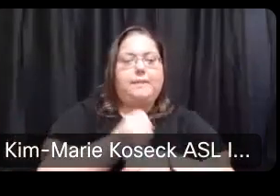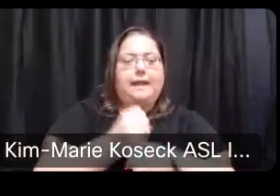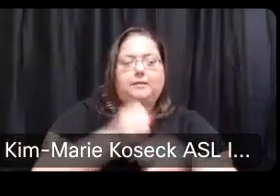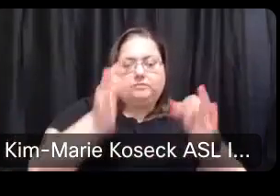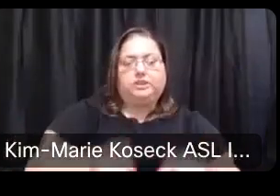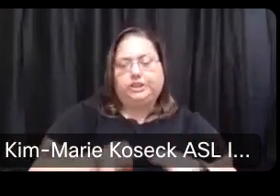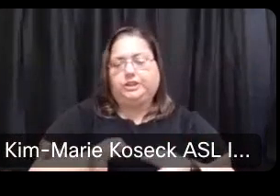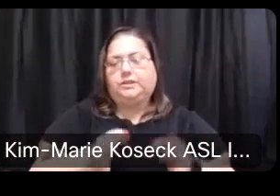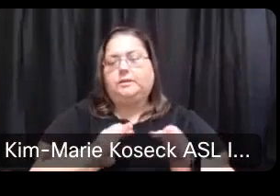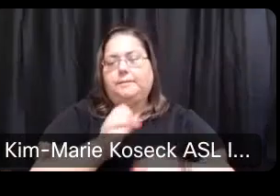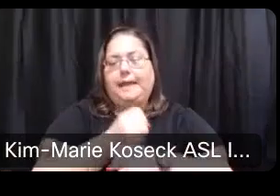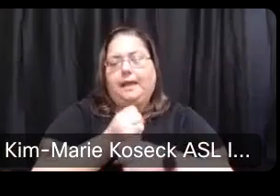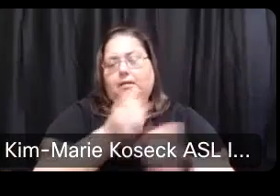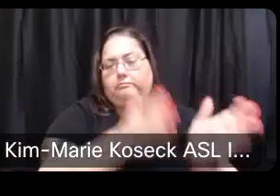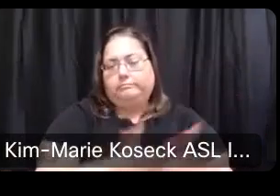please.